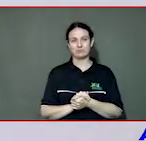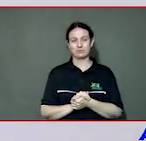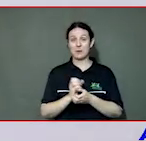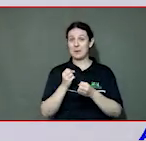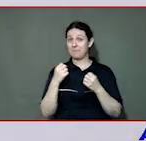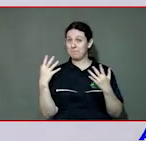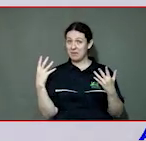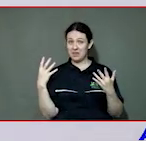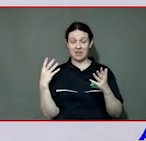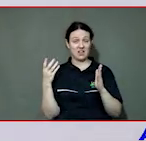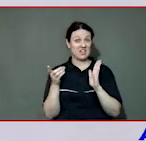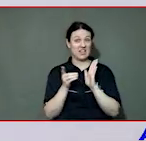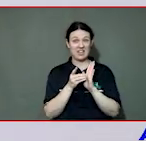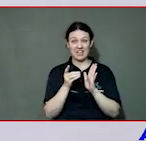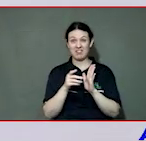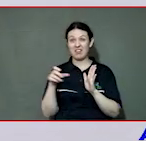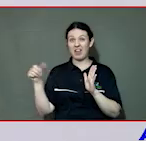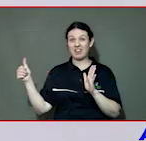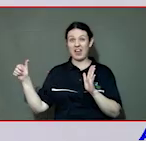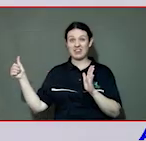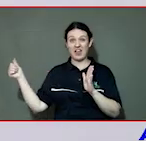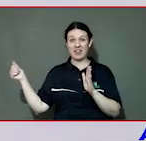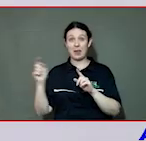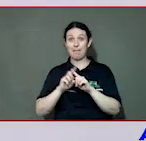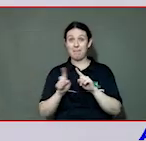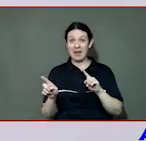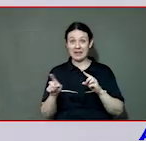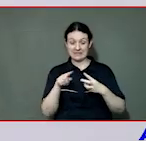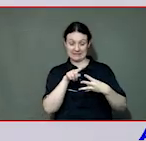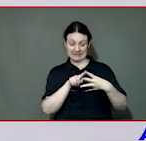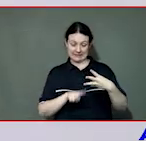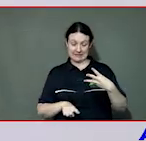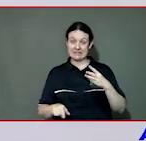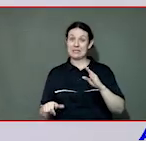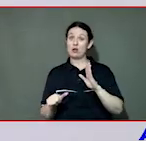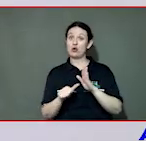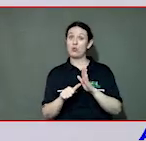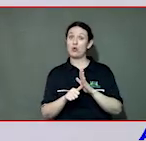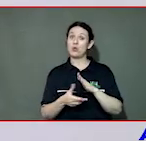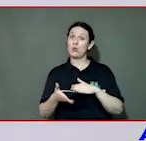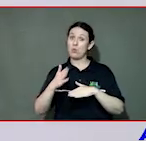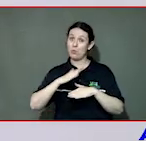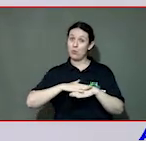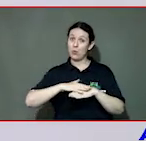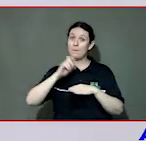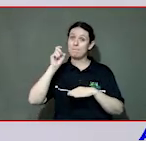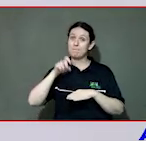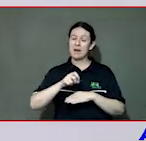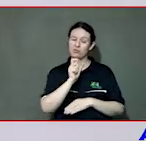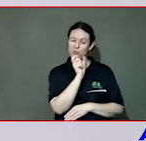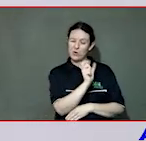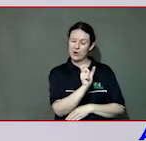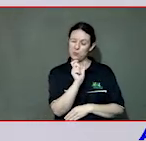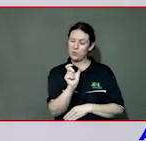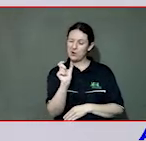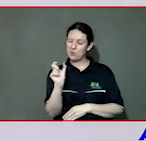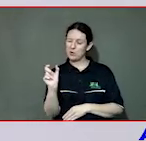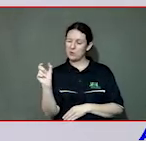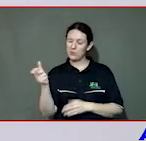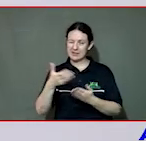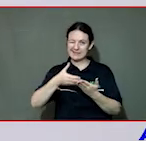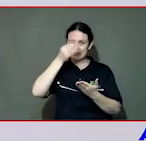other definitions, but that is the ones that you study harder. And you must know them word by